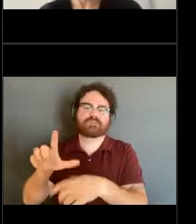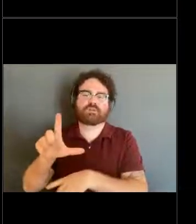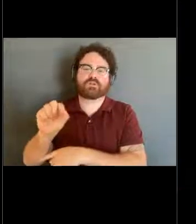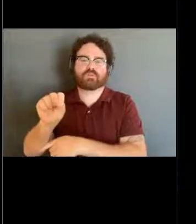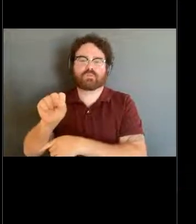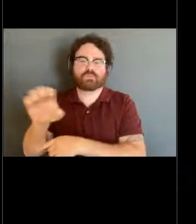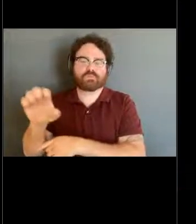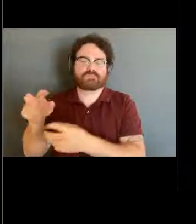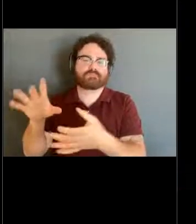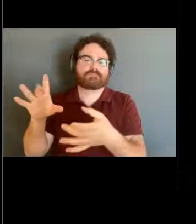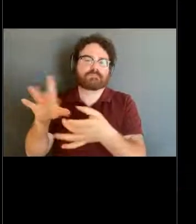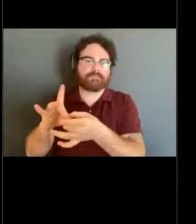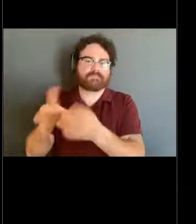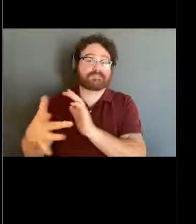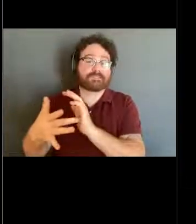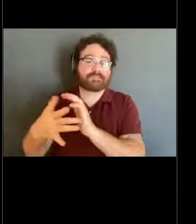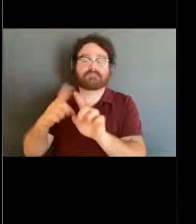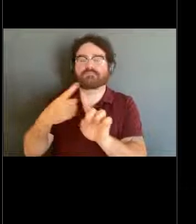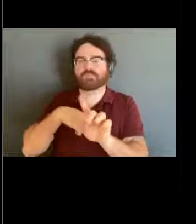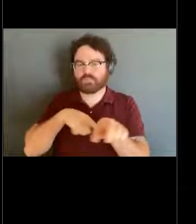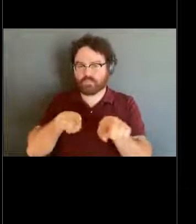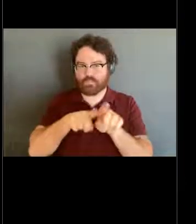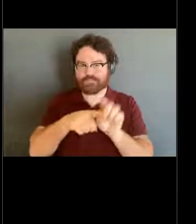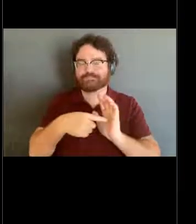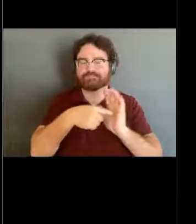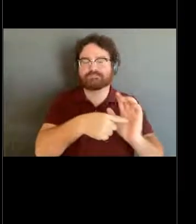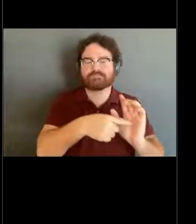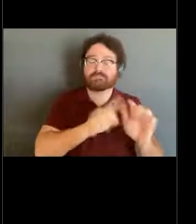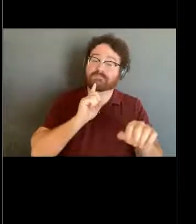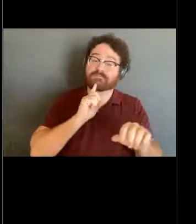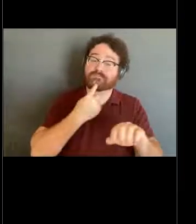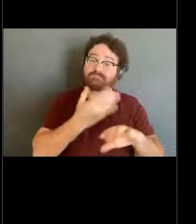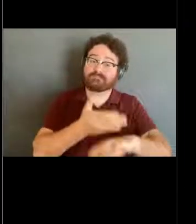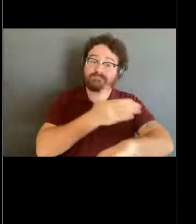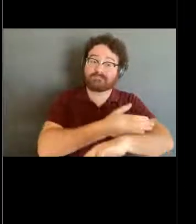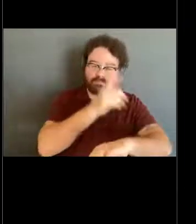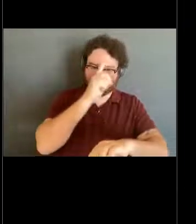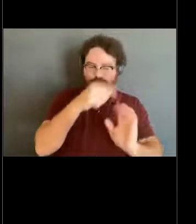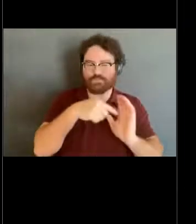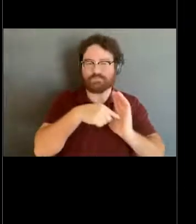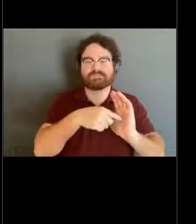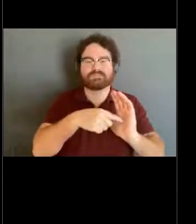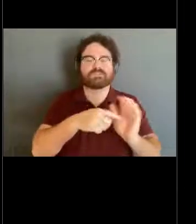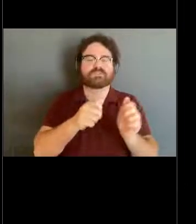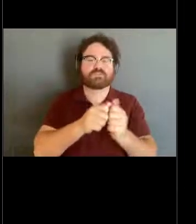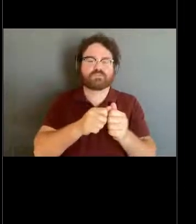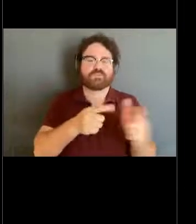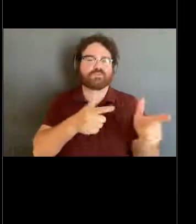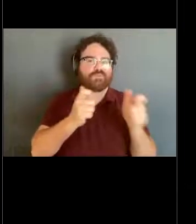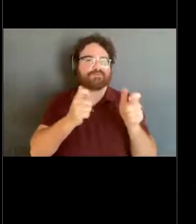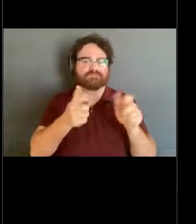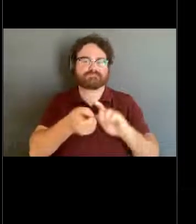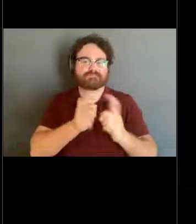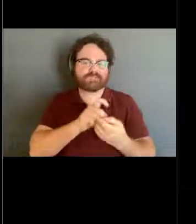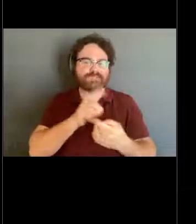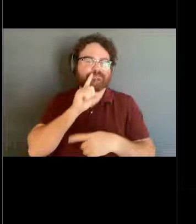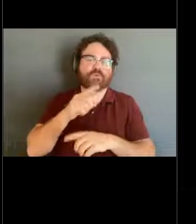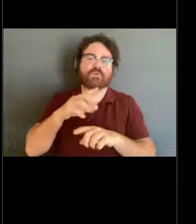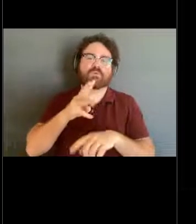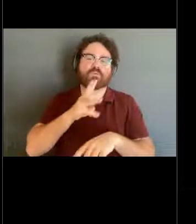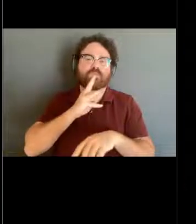also demonstrated significant improvement in representation of rapid changes of water surface temperature and